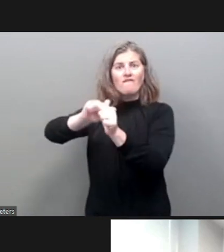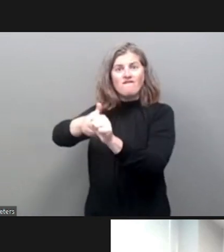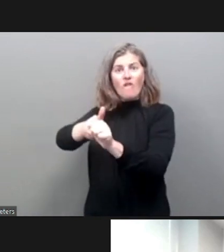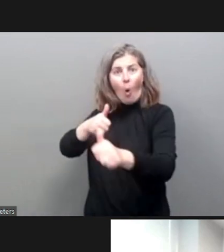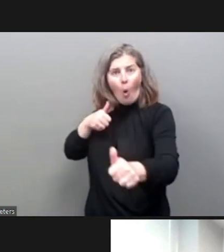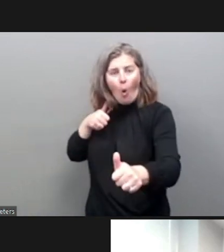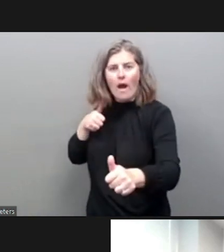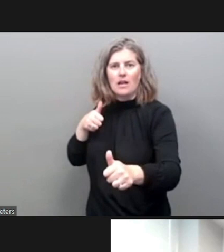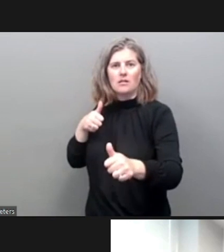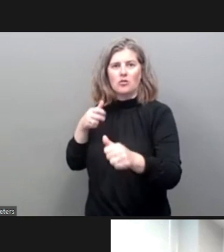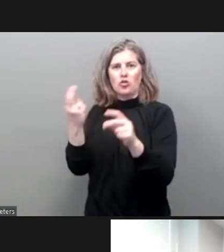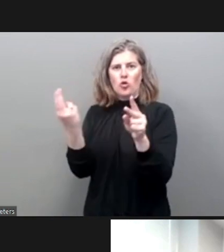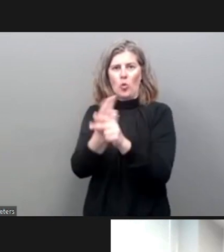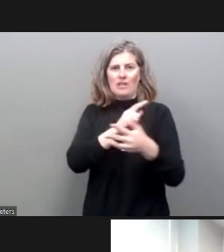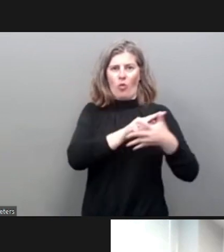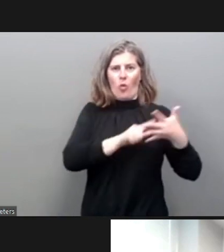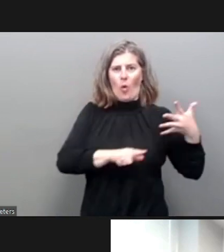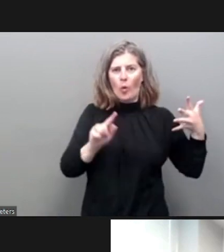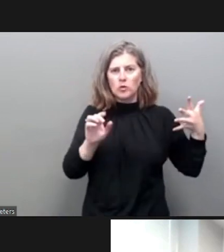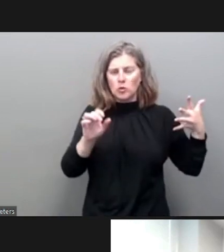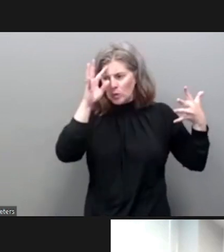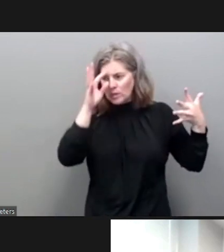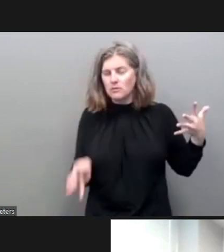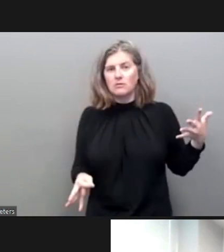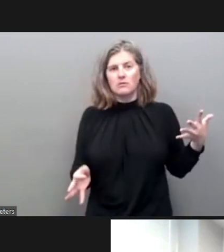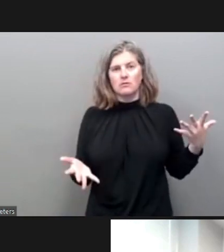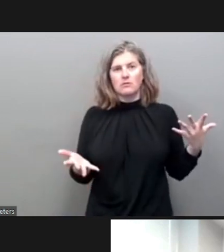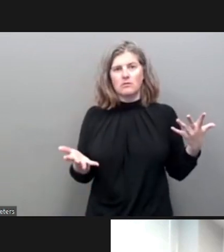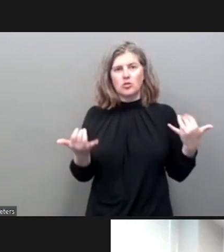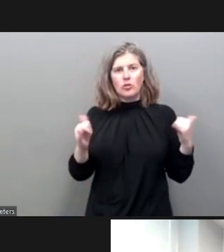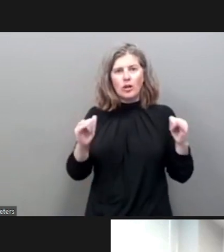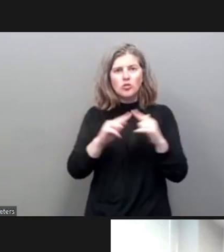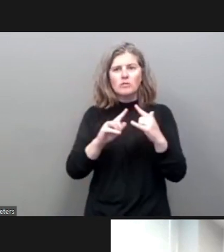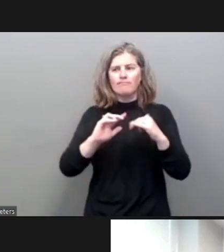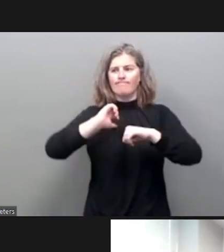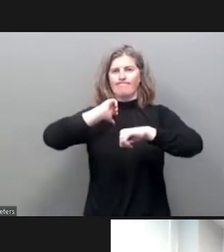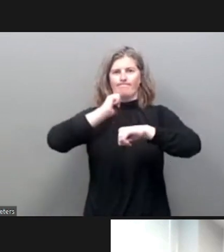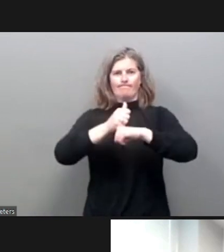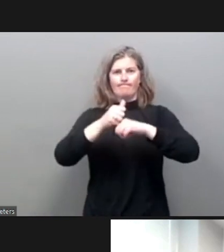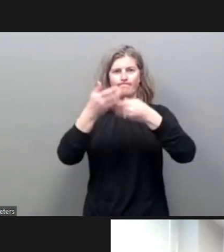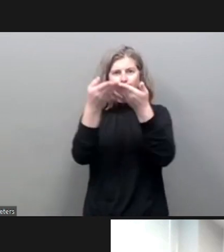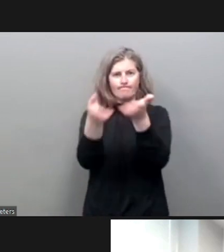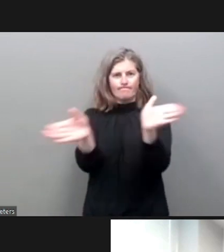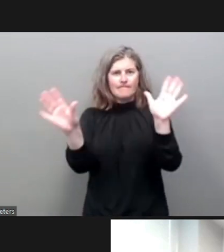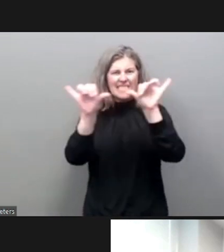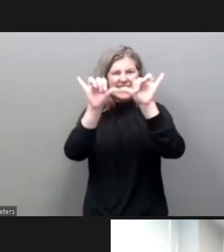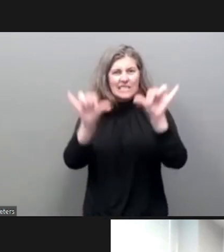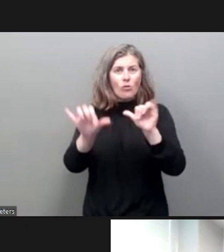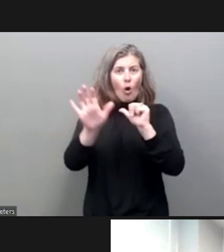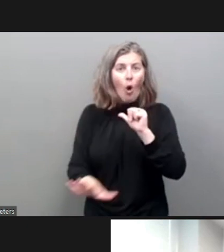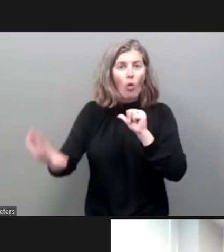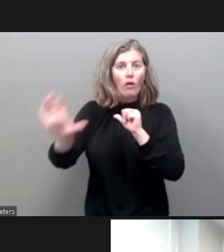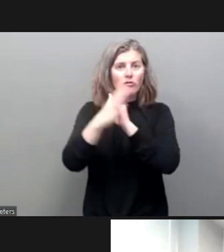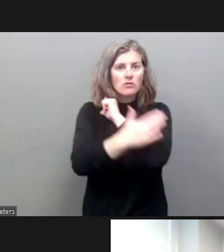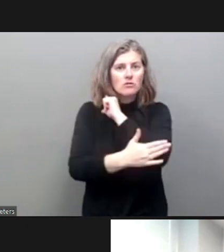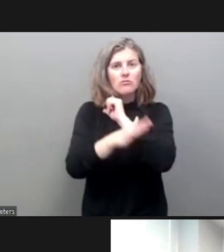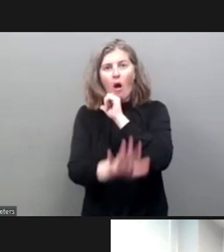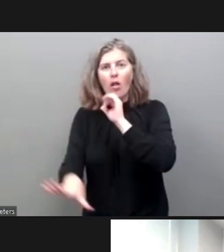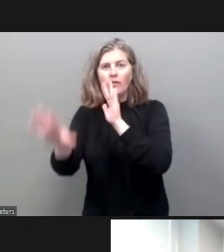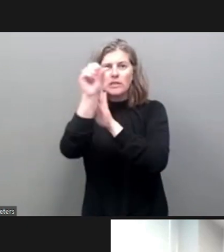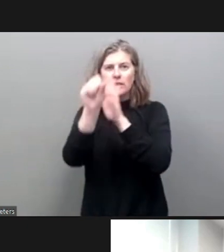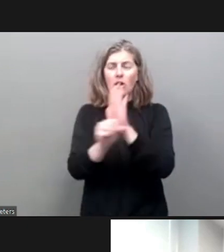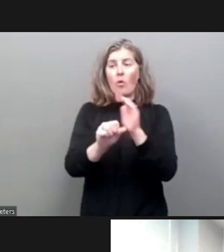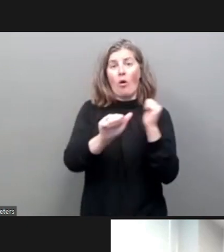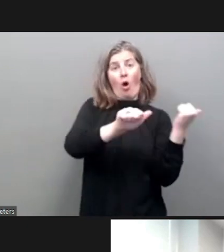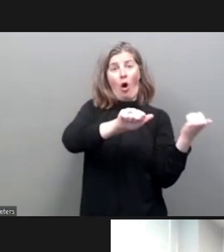crisis standards of care and trying to systematize across the system what are things that everybody can